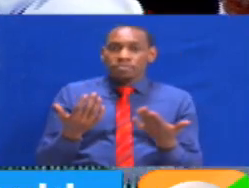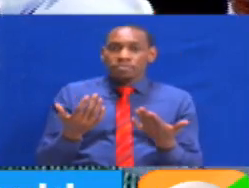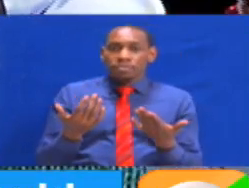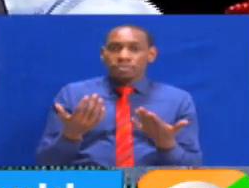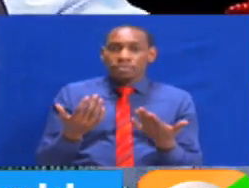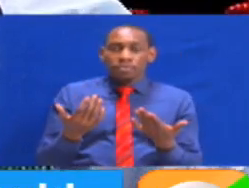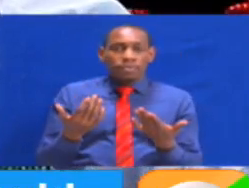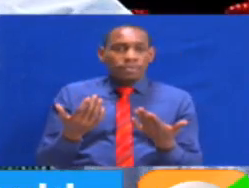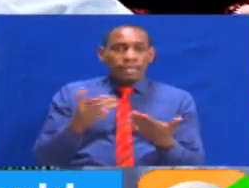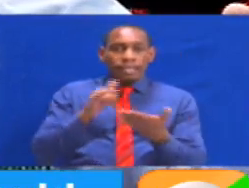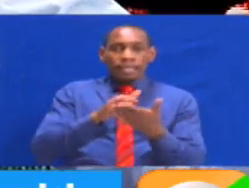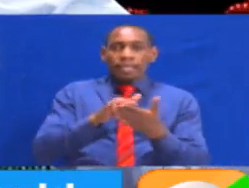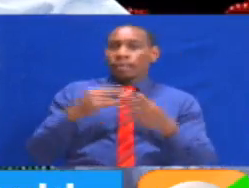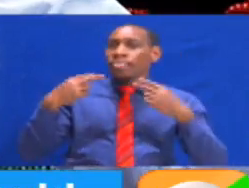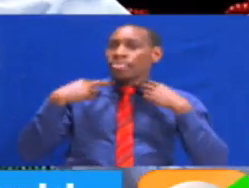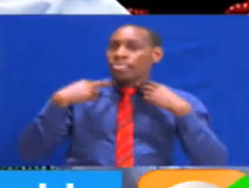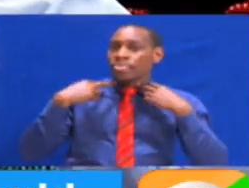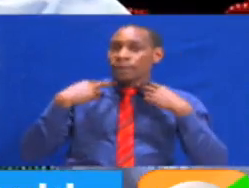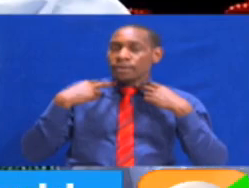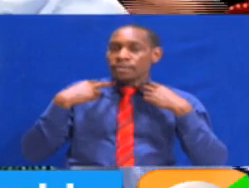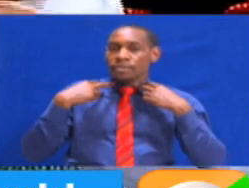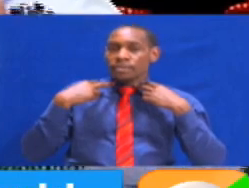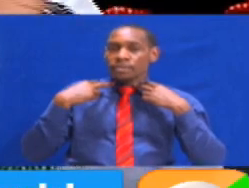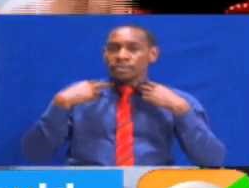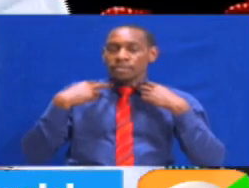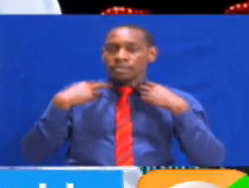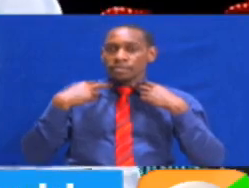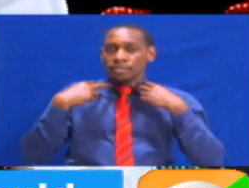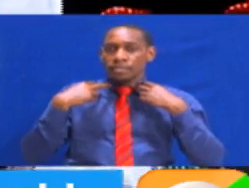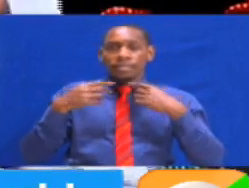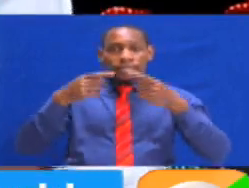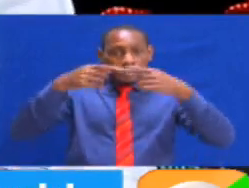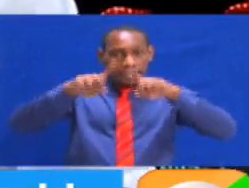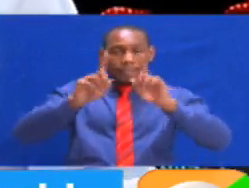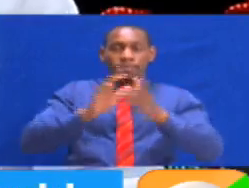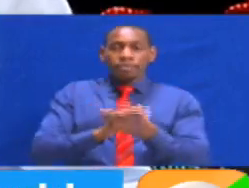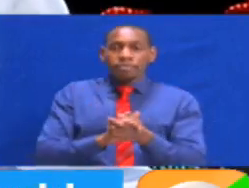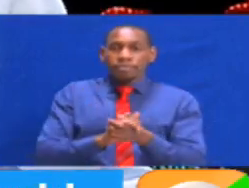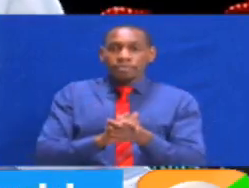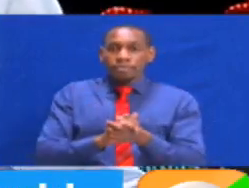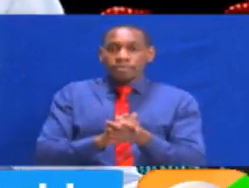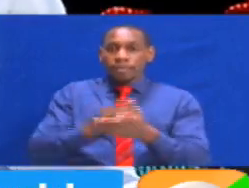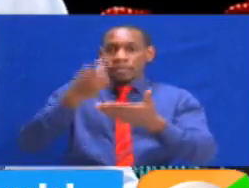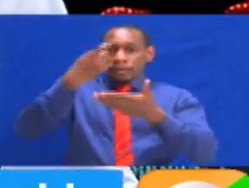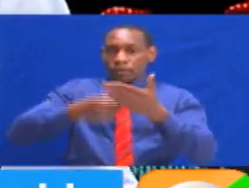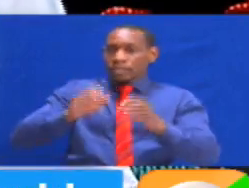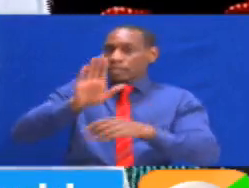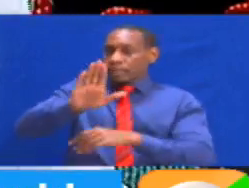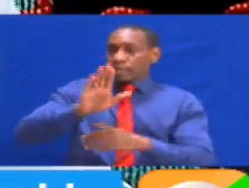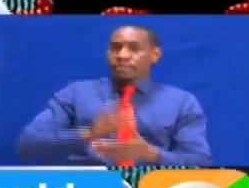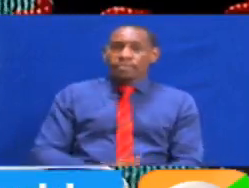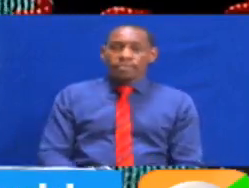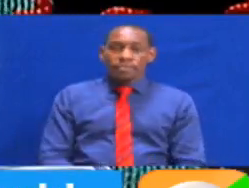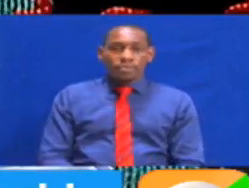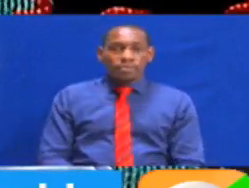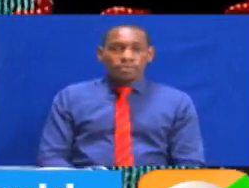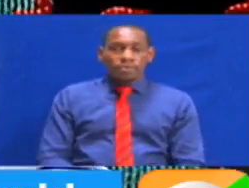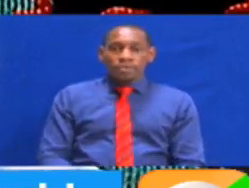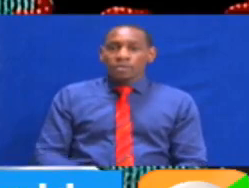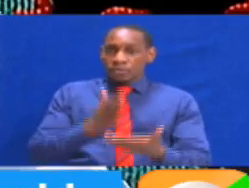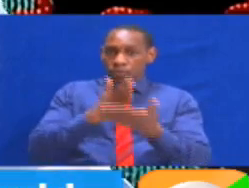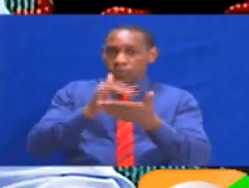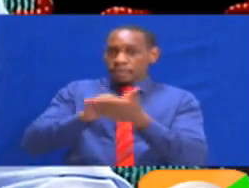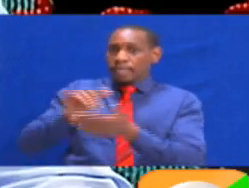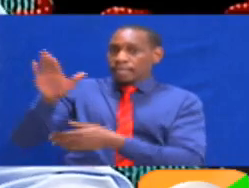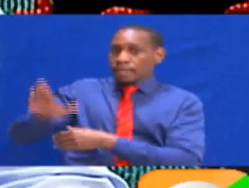Oh, you're stuck in Beijing. We'll bring you back at your own cost. It's really good that